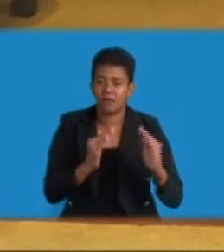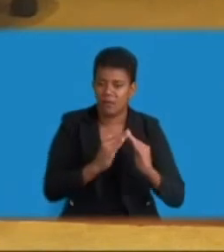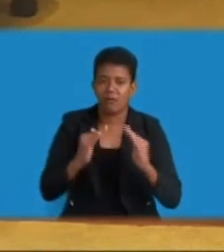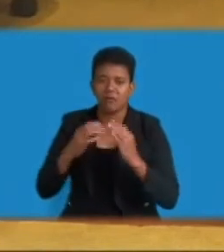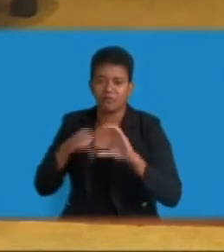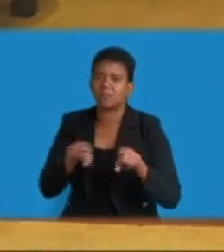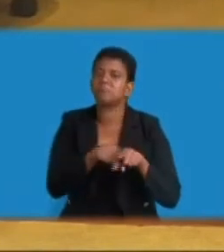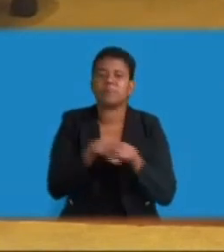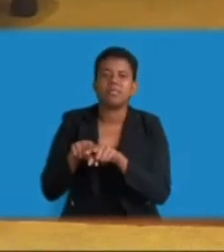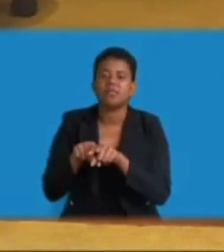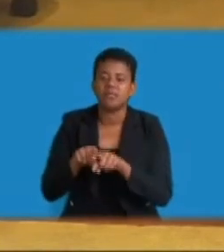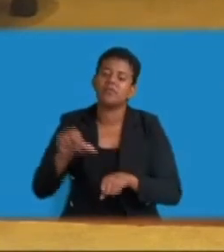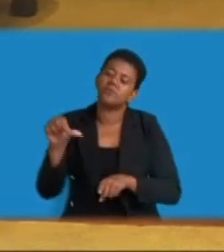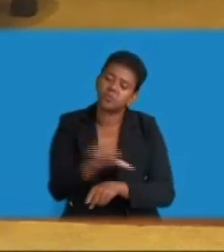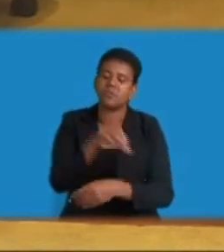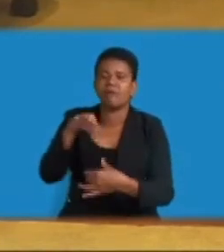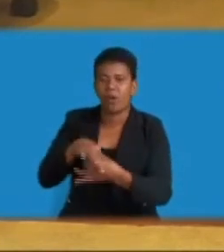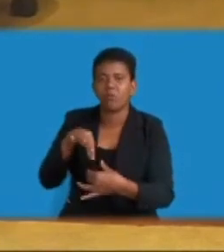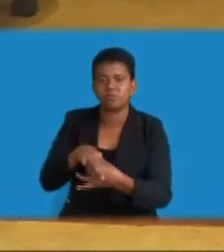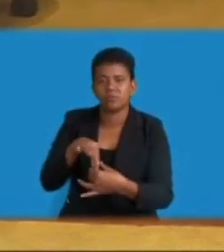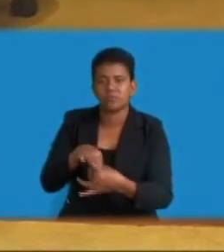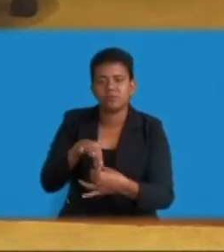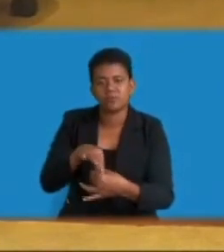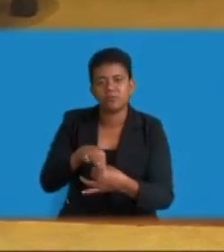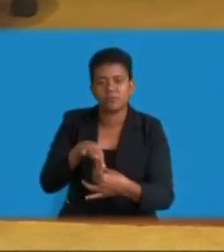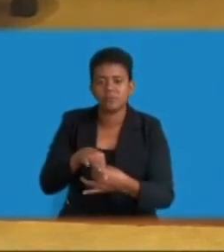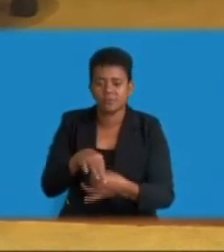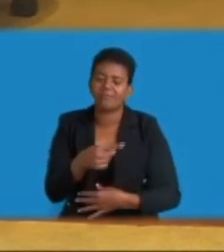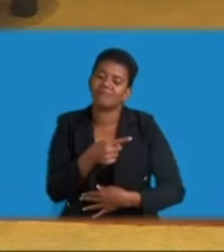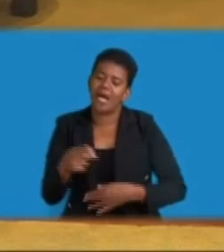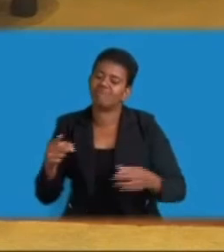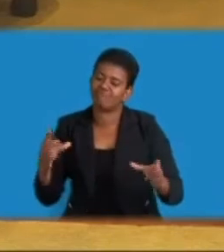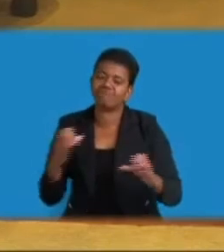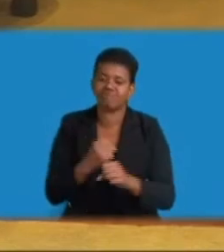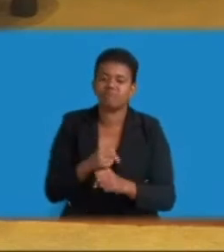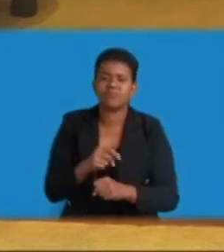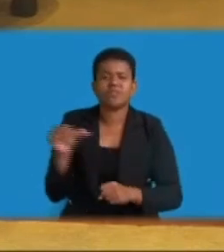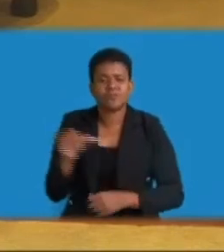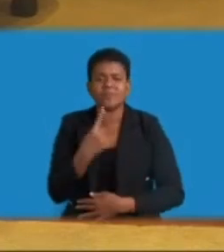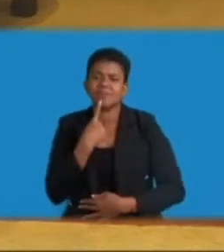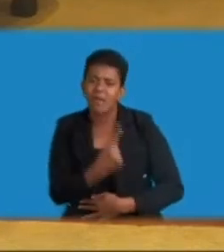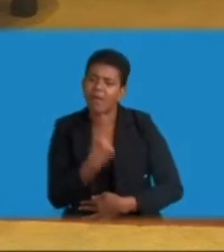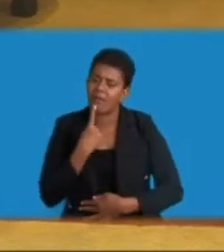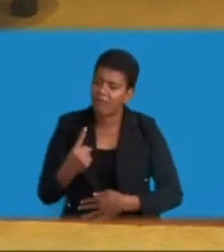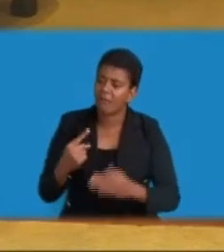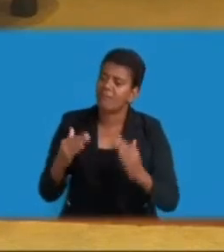elected representatives. What you should talk about is municipal administrators.